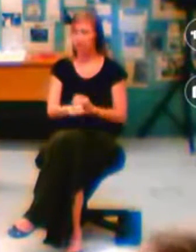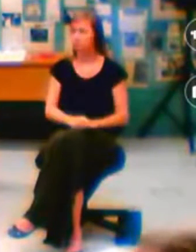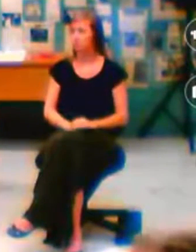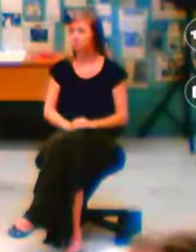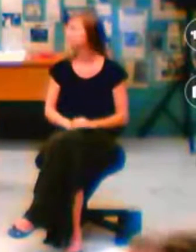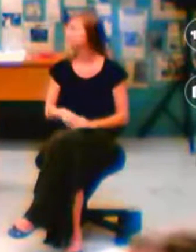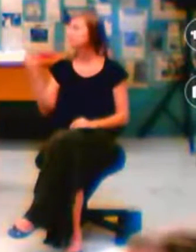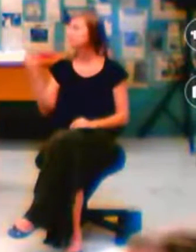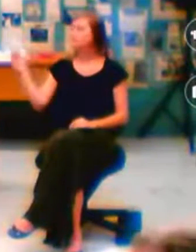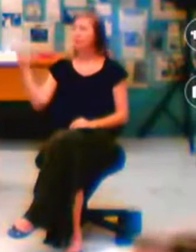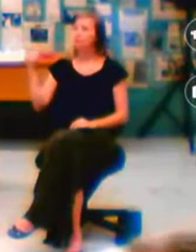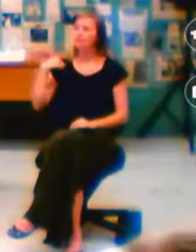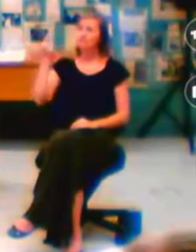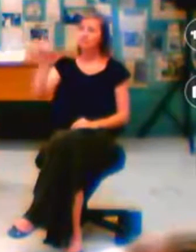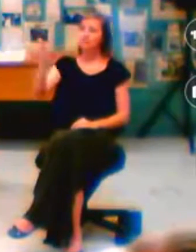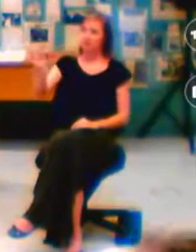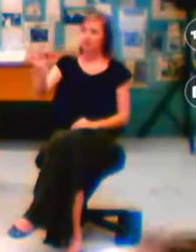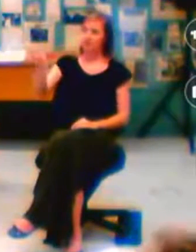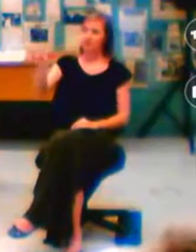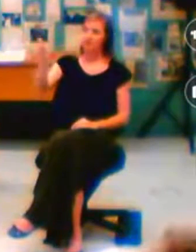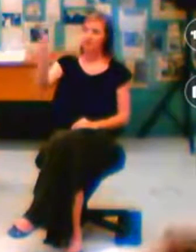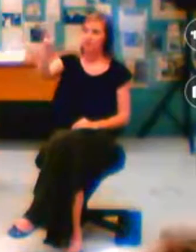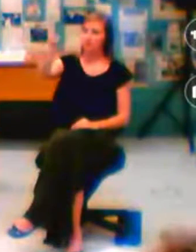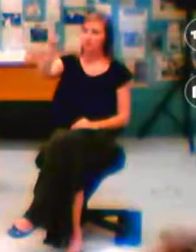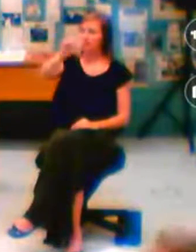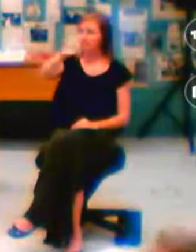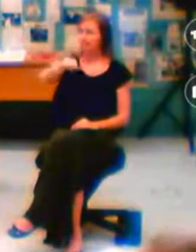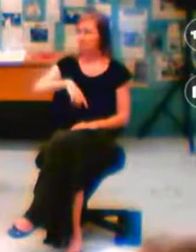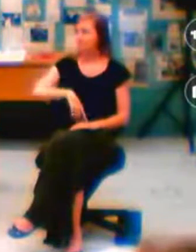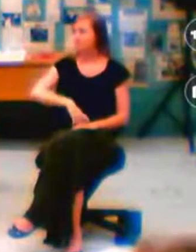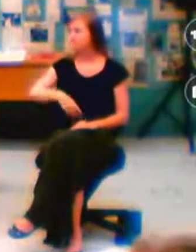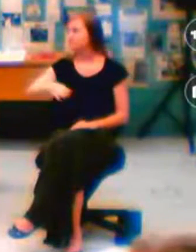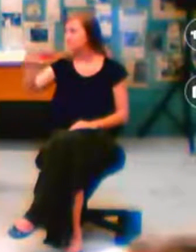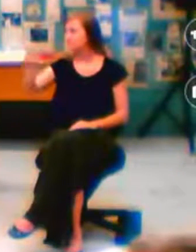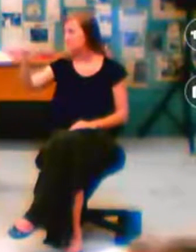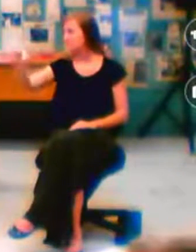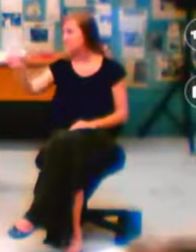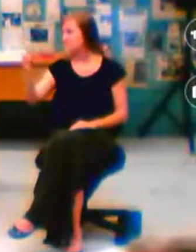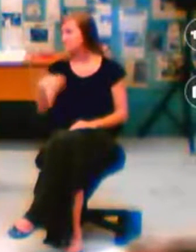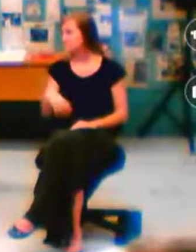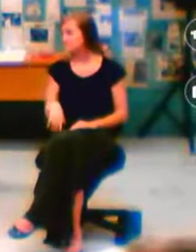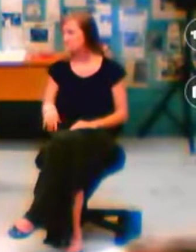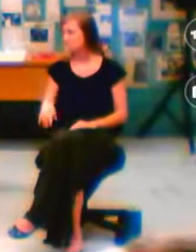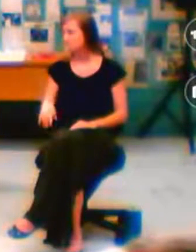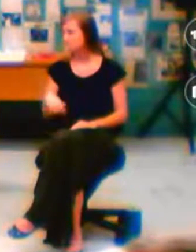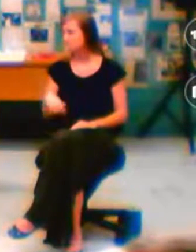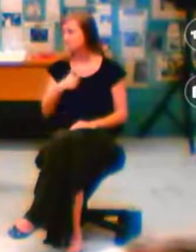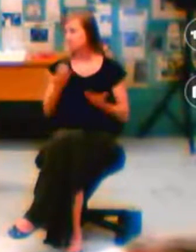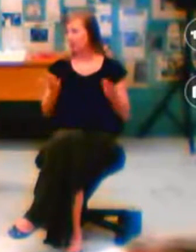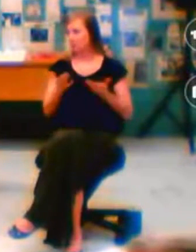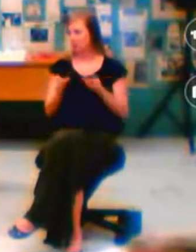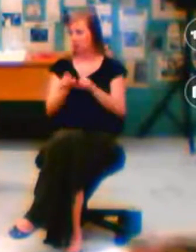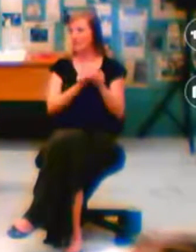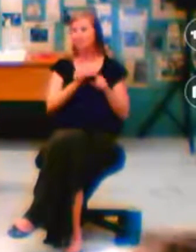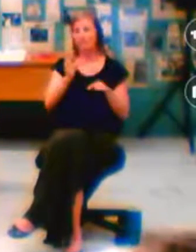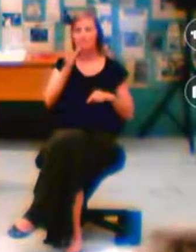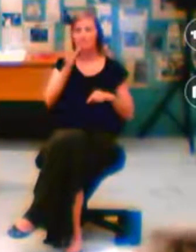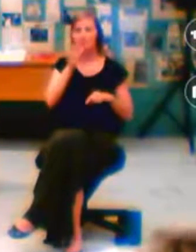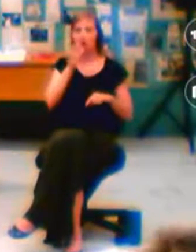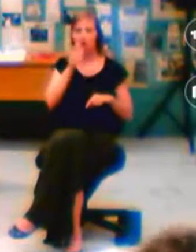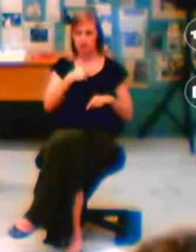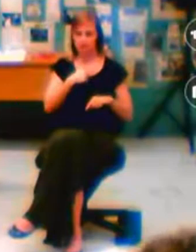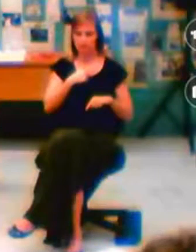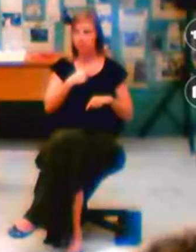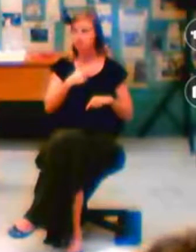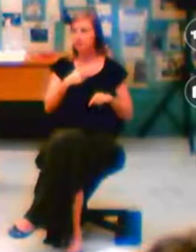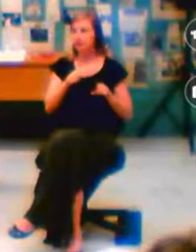So perhaps a miracle will happen and this system will be different. I wouldn't bet my health care on it. So we got a question up front, then we got two